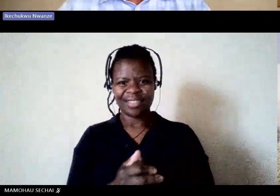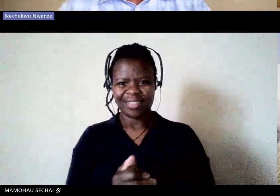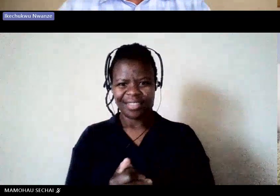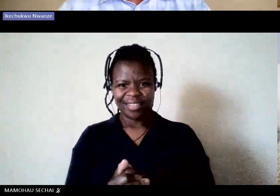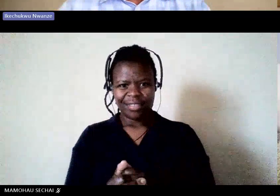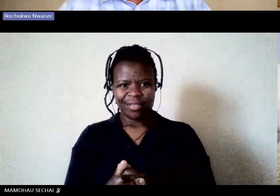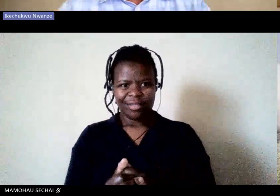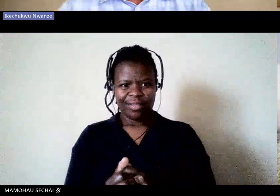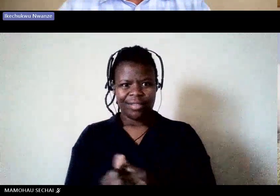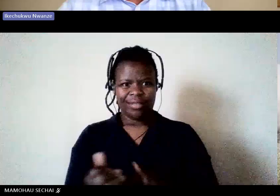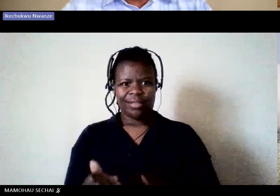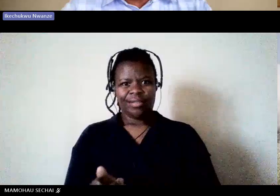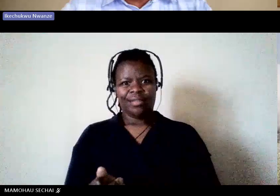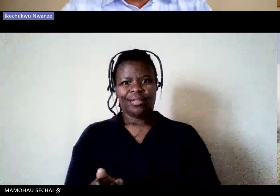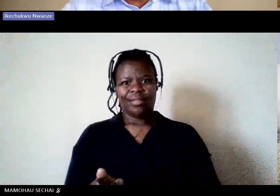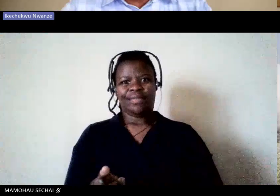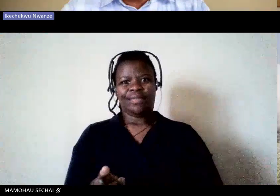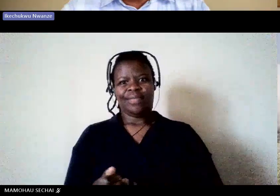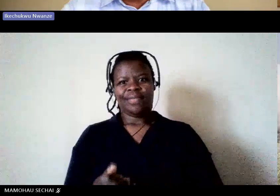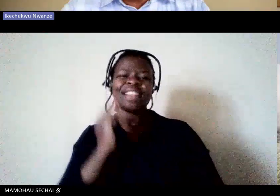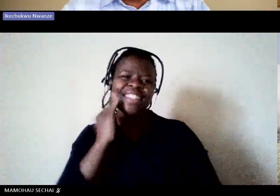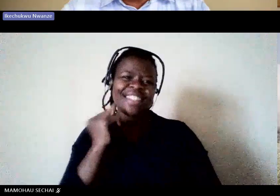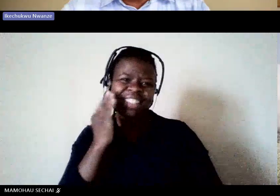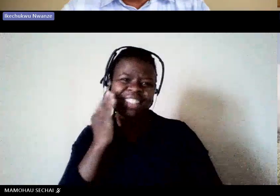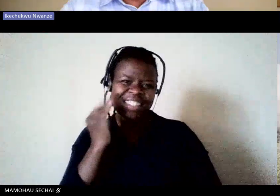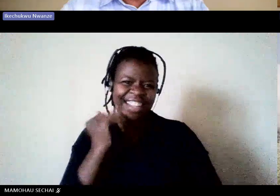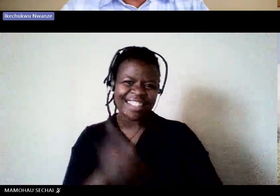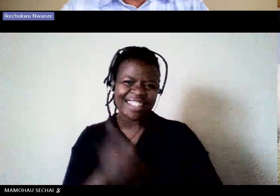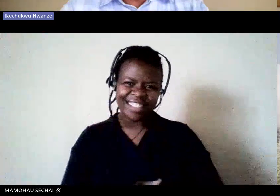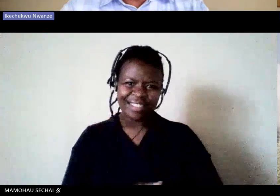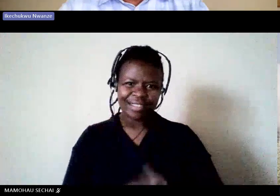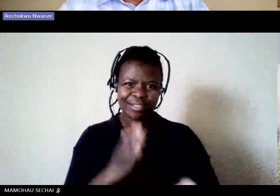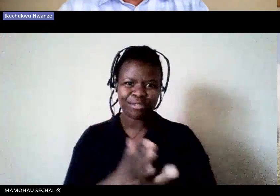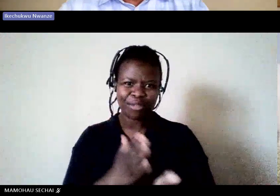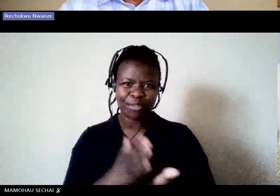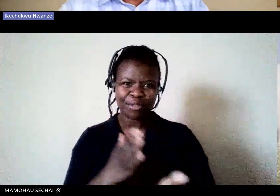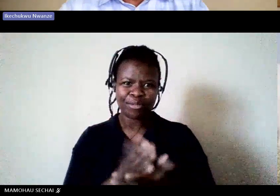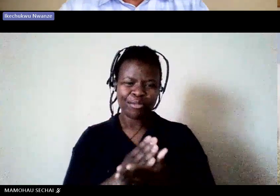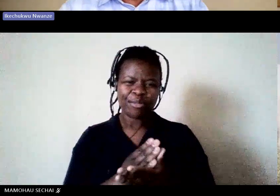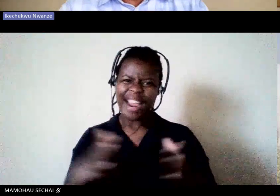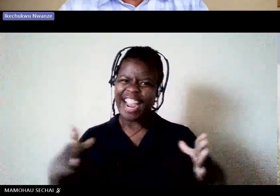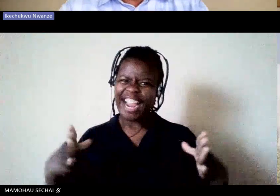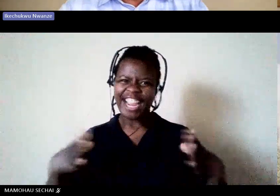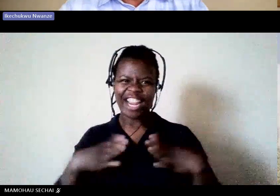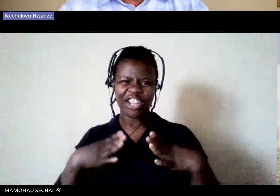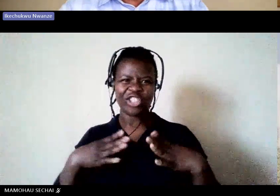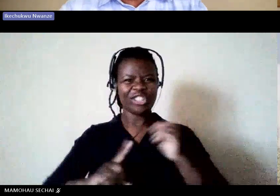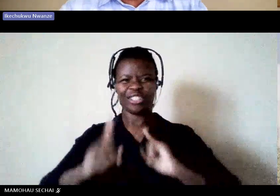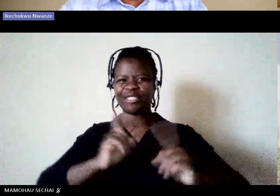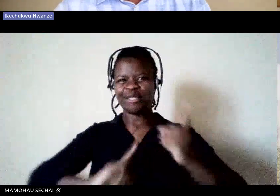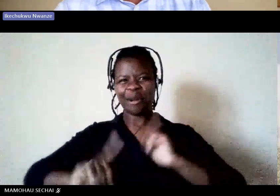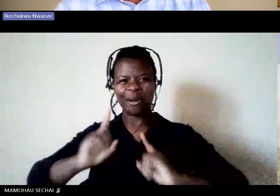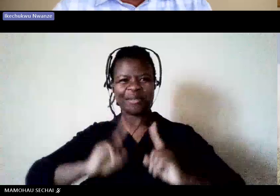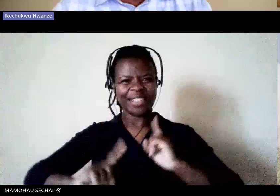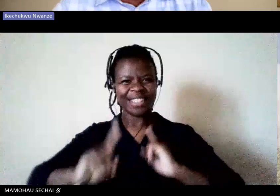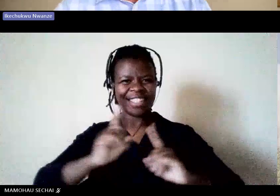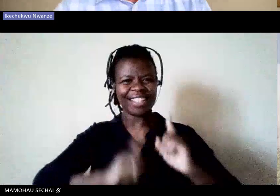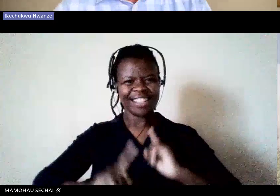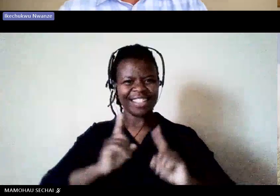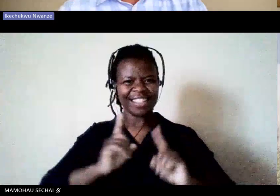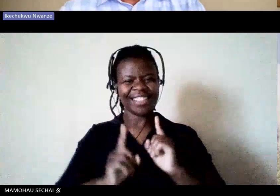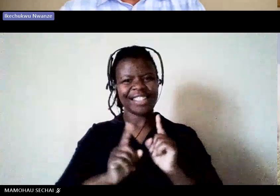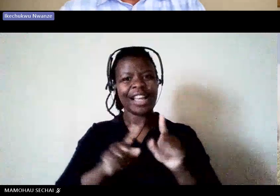thank you so much for a very rich conversation, and detailed and meaningful and